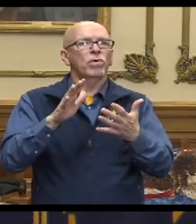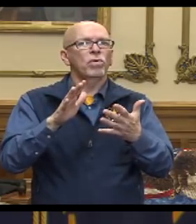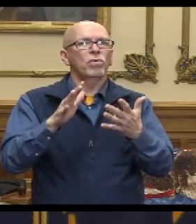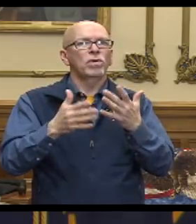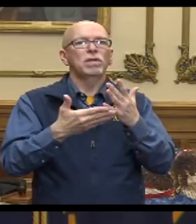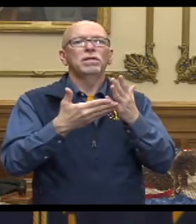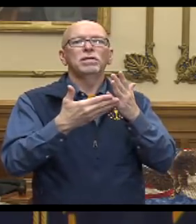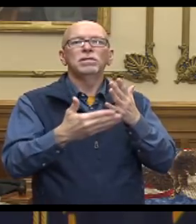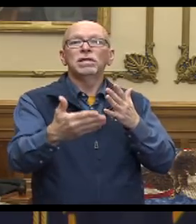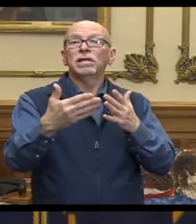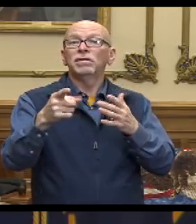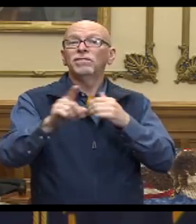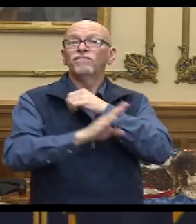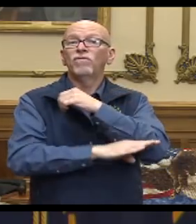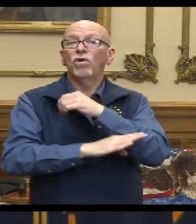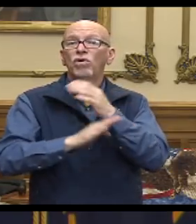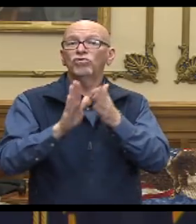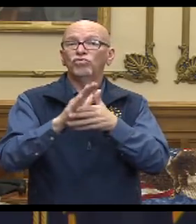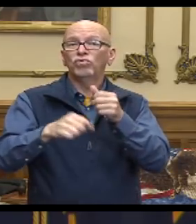next school year.